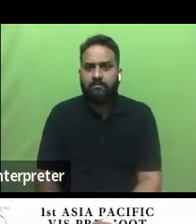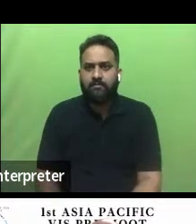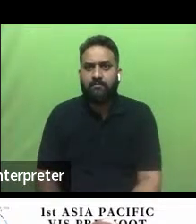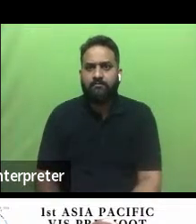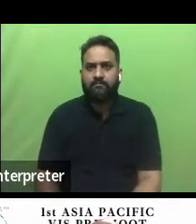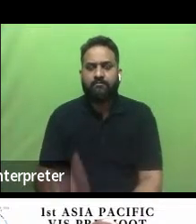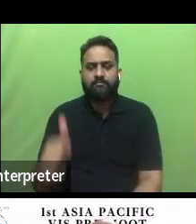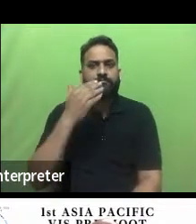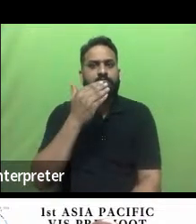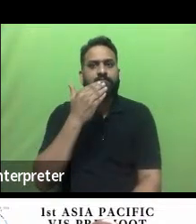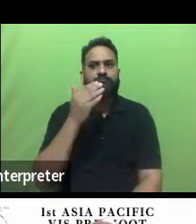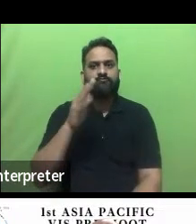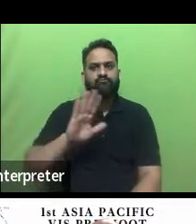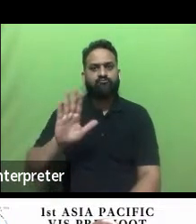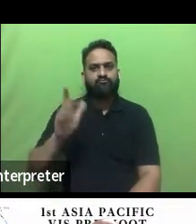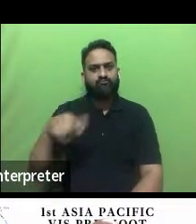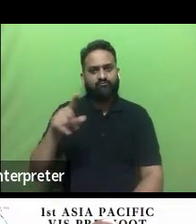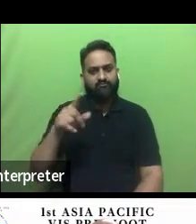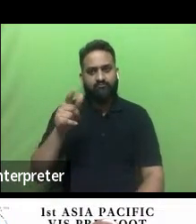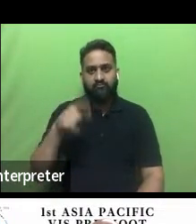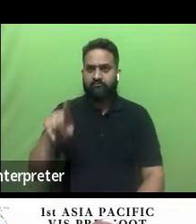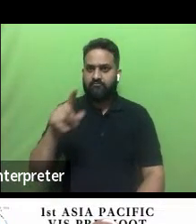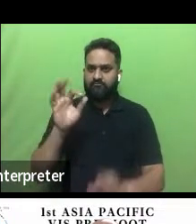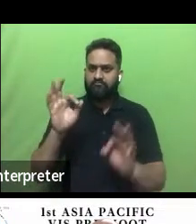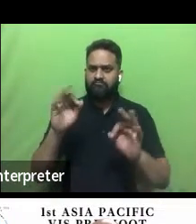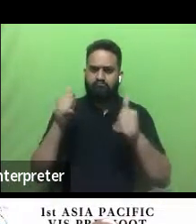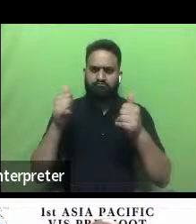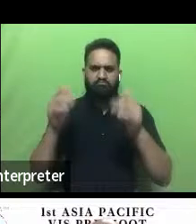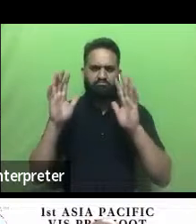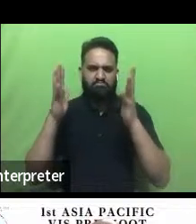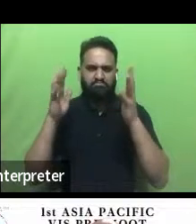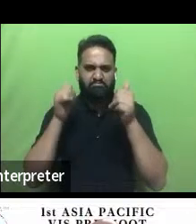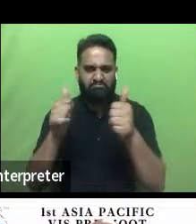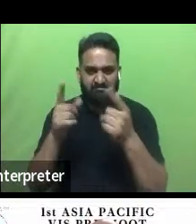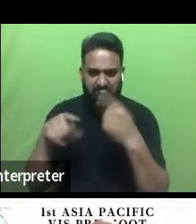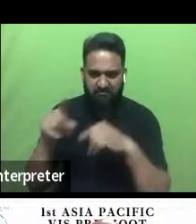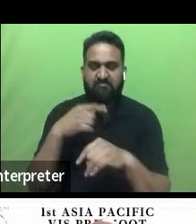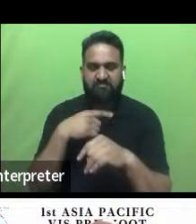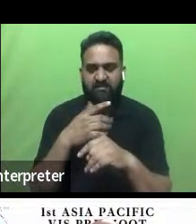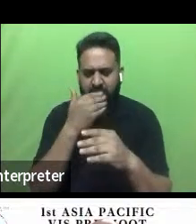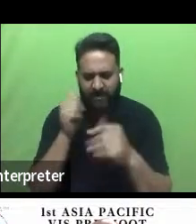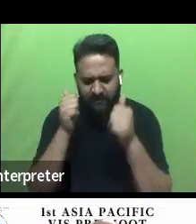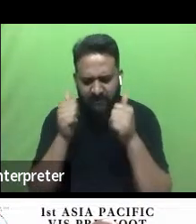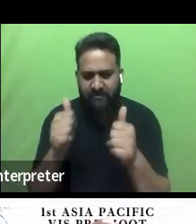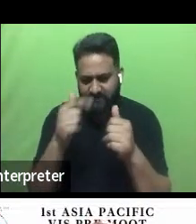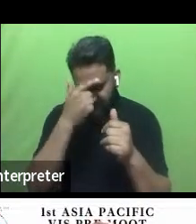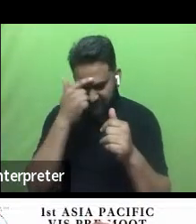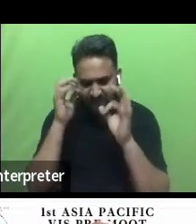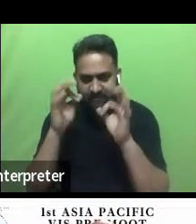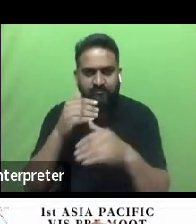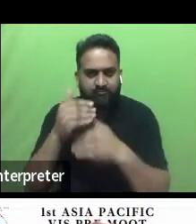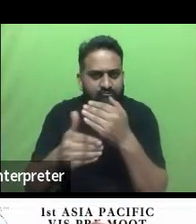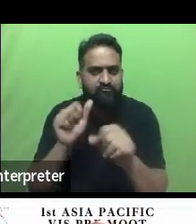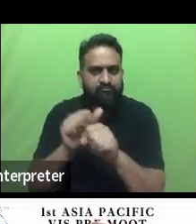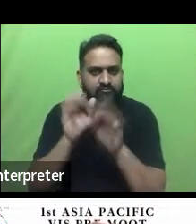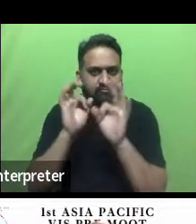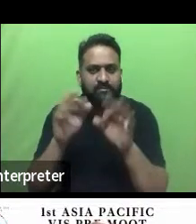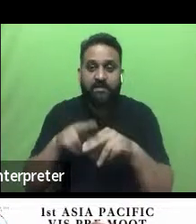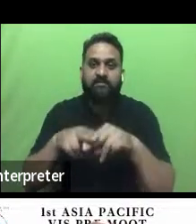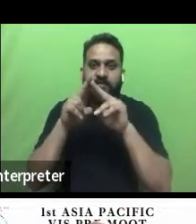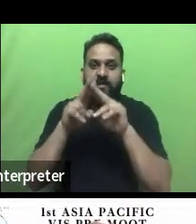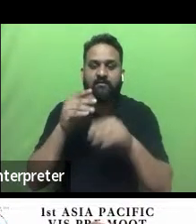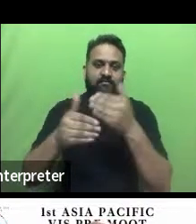Thank you, everyone. And you were all very terrific. And I wish you the best of luck in your journey to the final vise